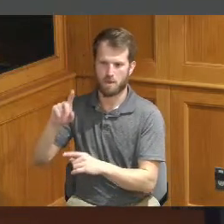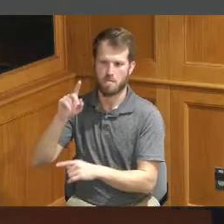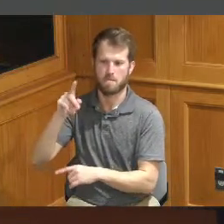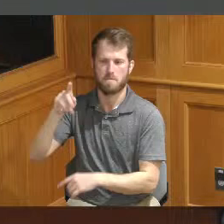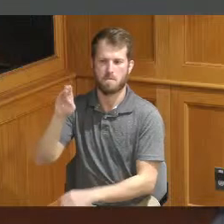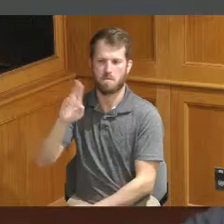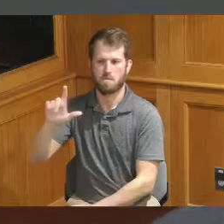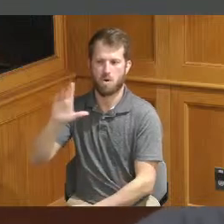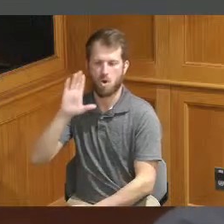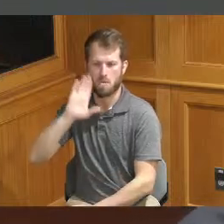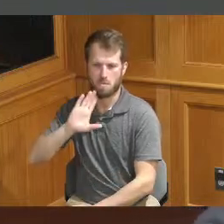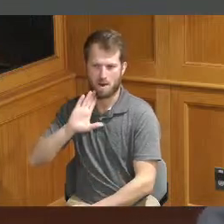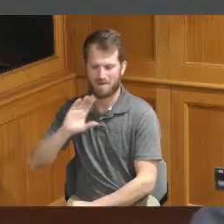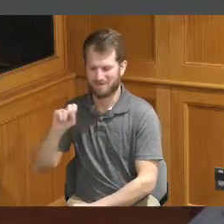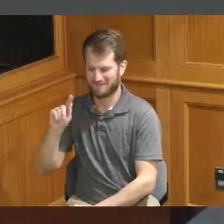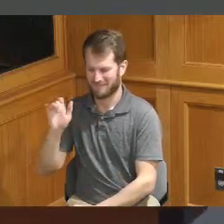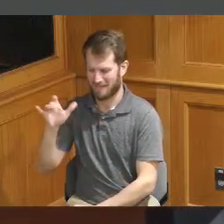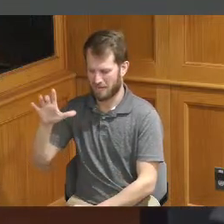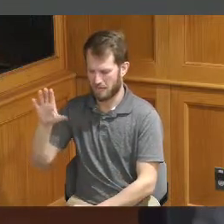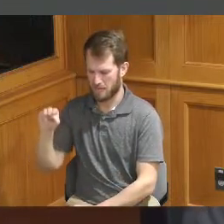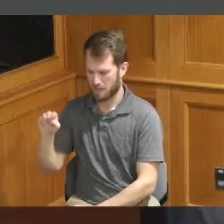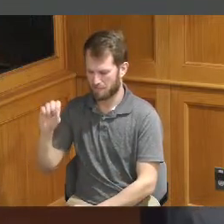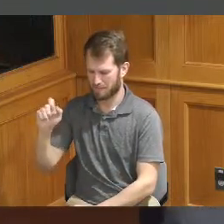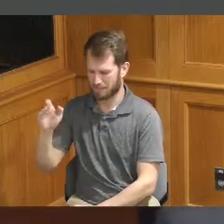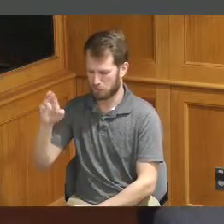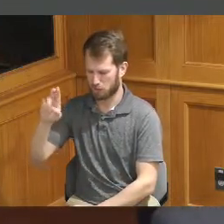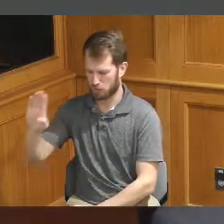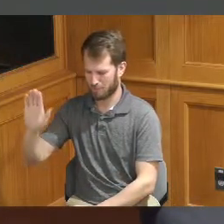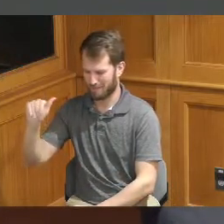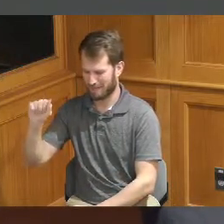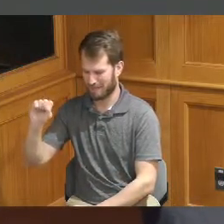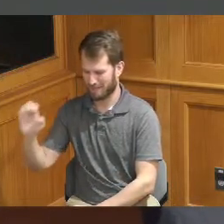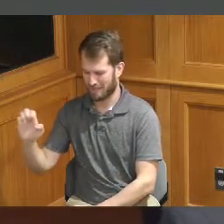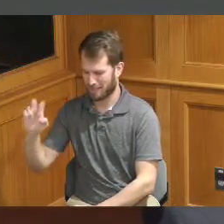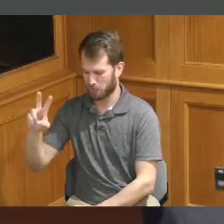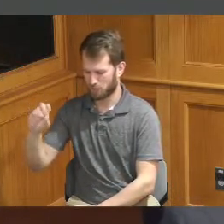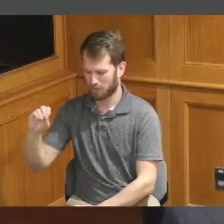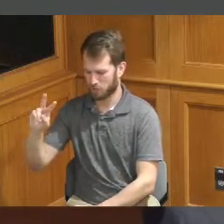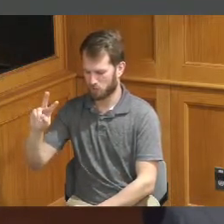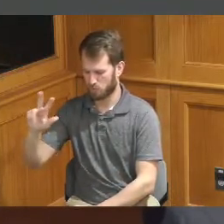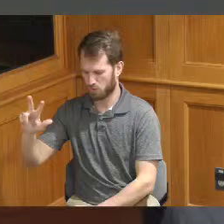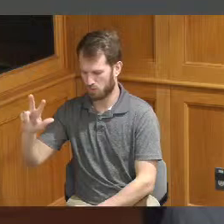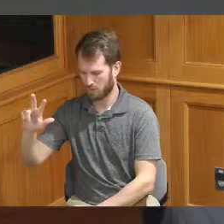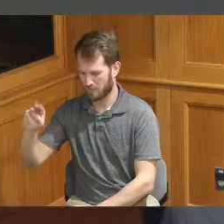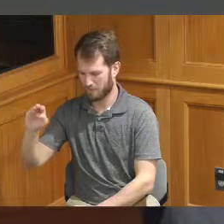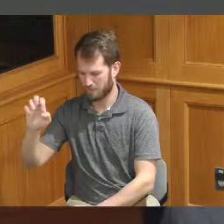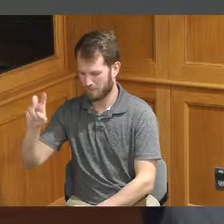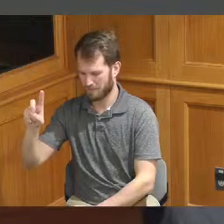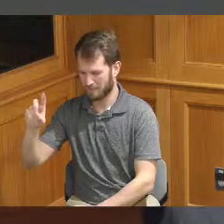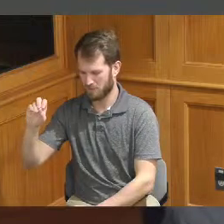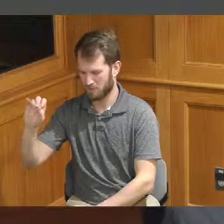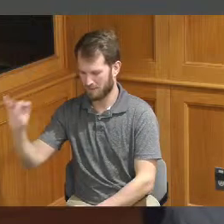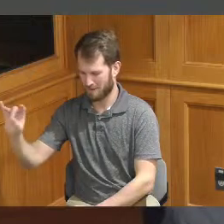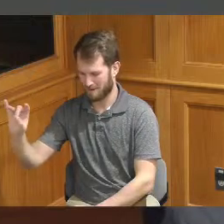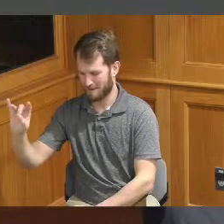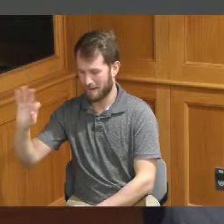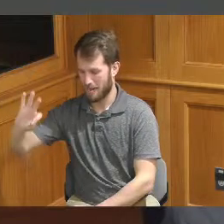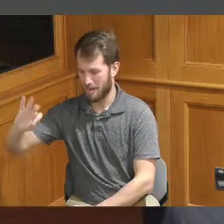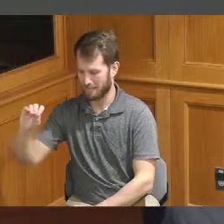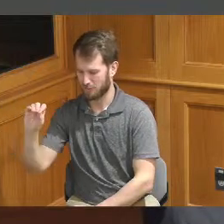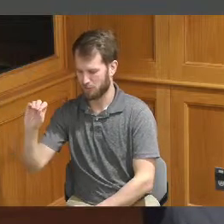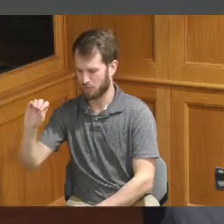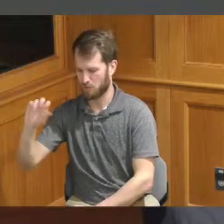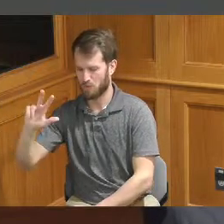case number 2023 MED 090735. Item number 26 is an administrative recommendation to